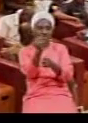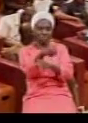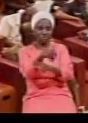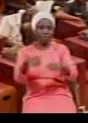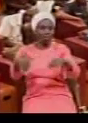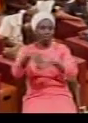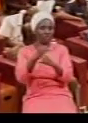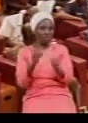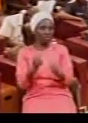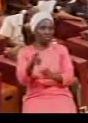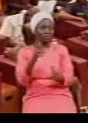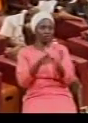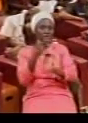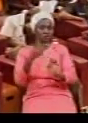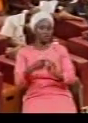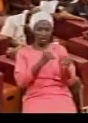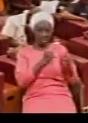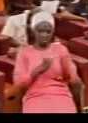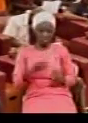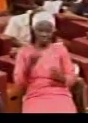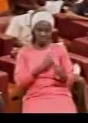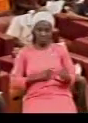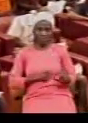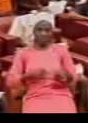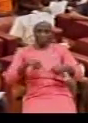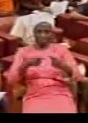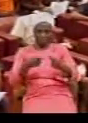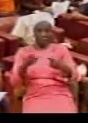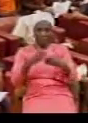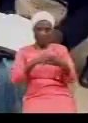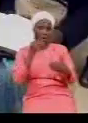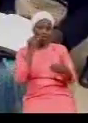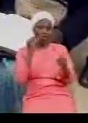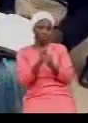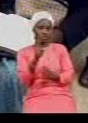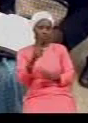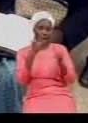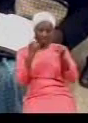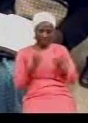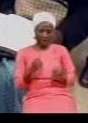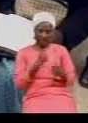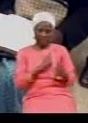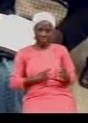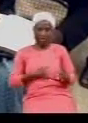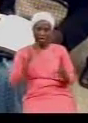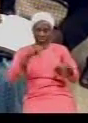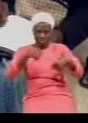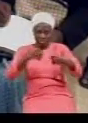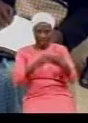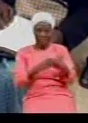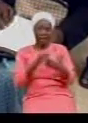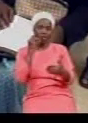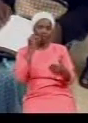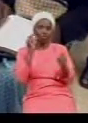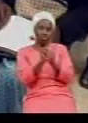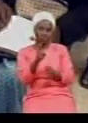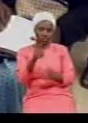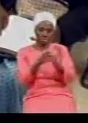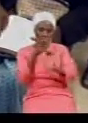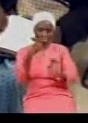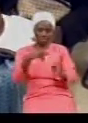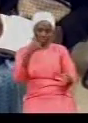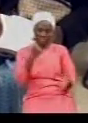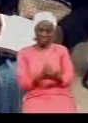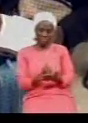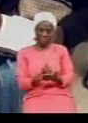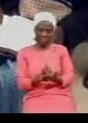The strength of the Lord is going back home with you. The power of the Lord is going back home with you.